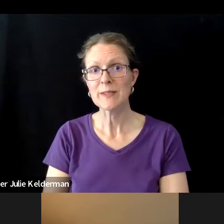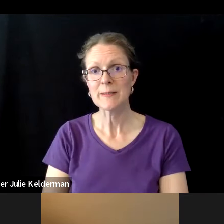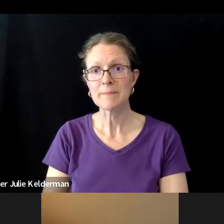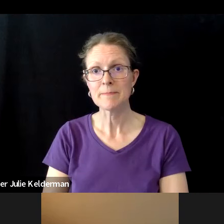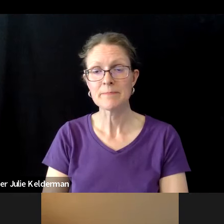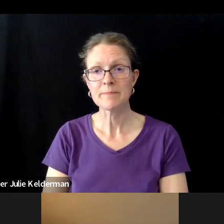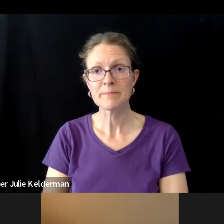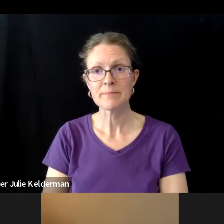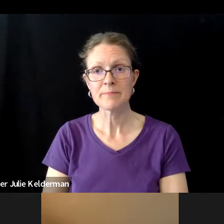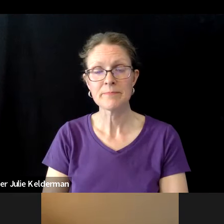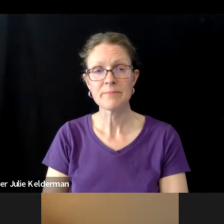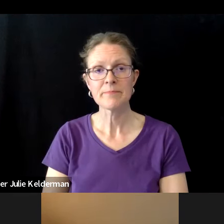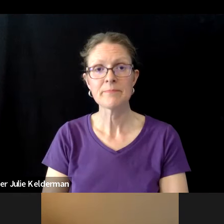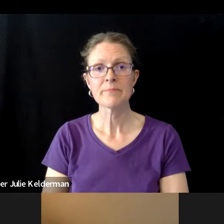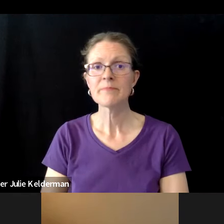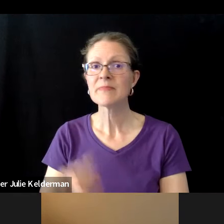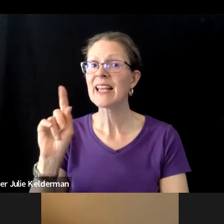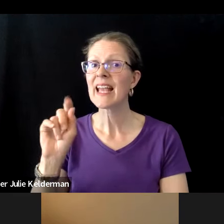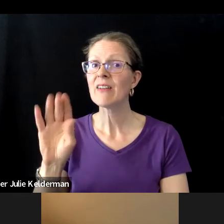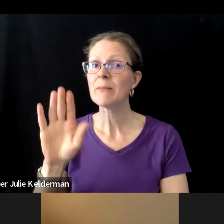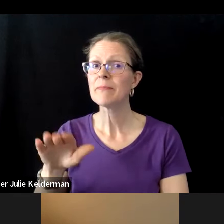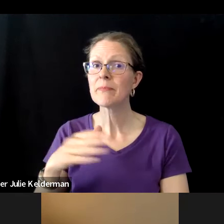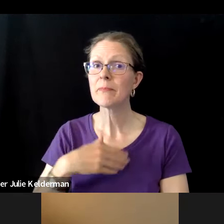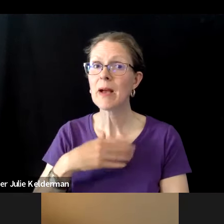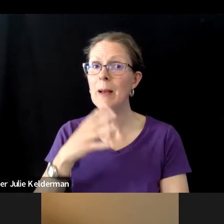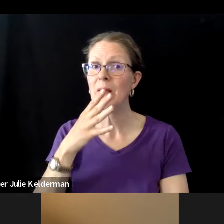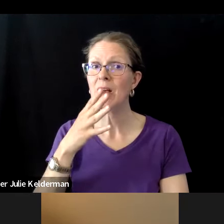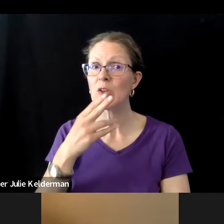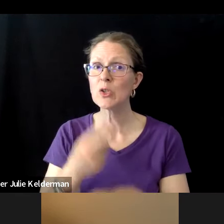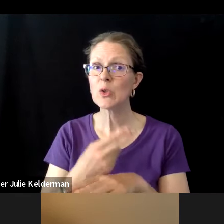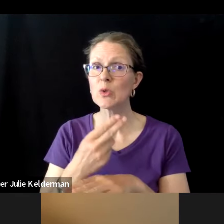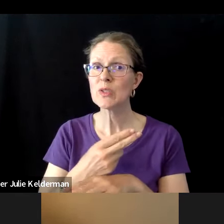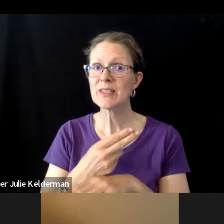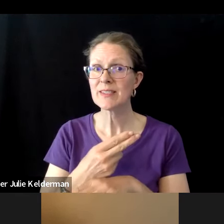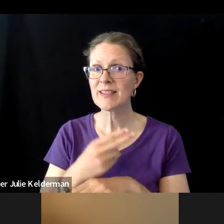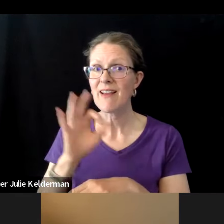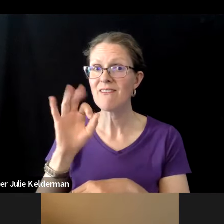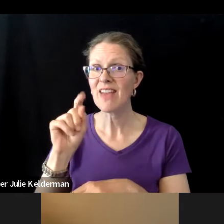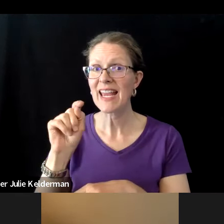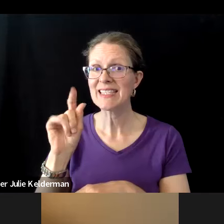But Kevin, my mother uses apps. She uses FaceTime and she's 93.